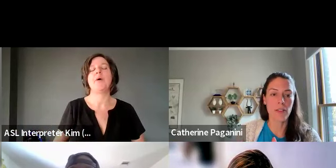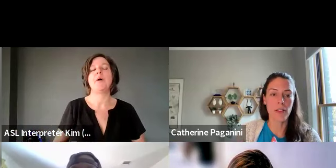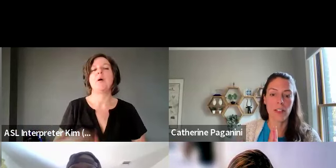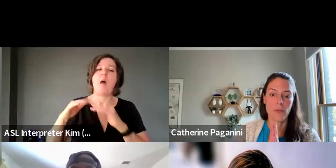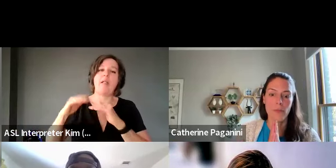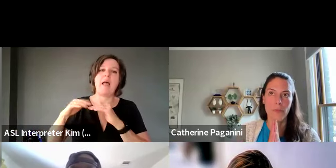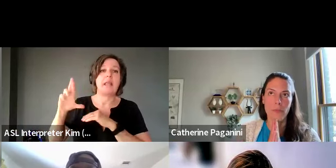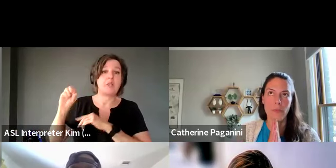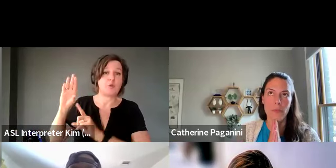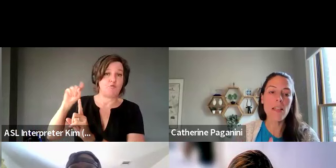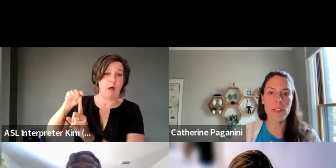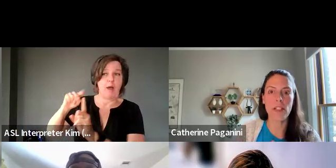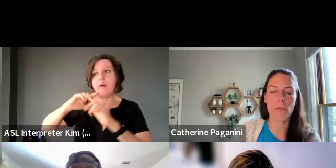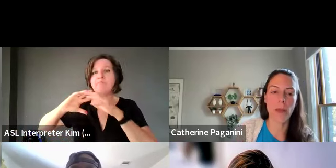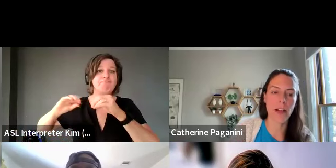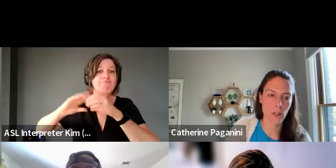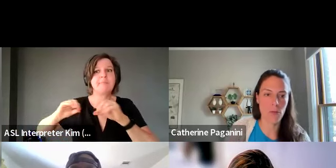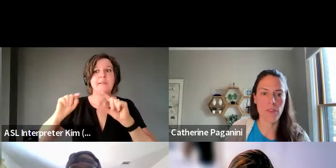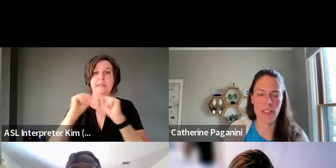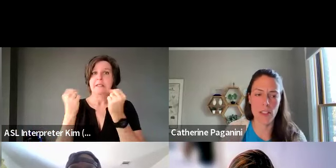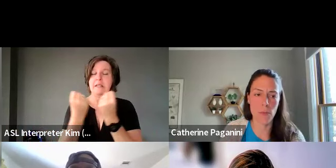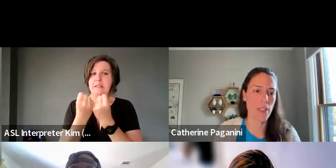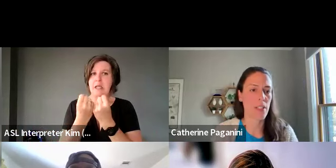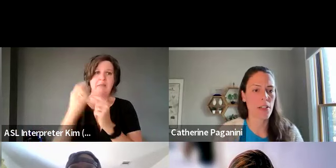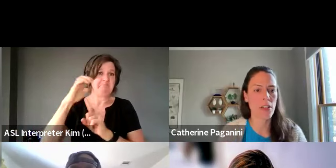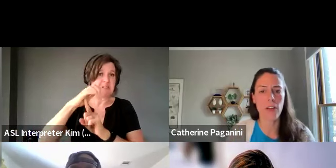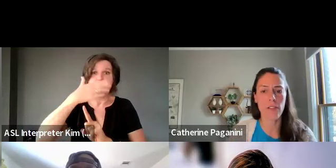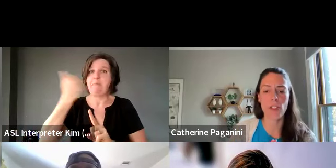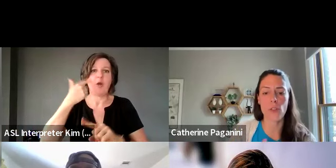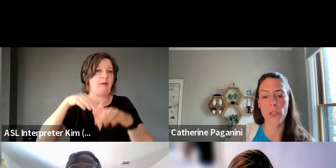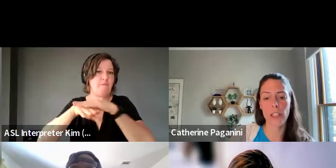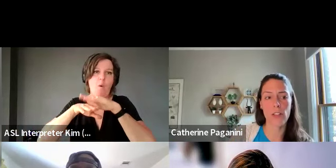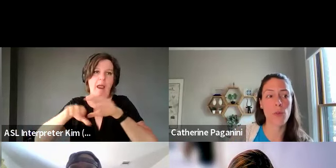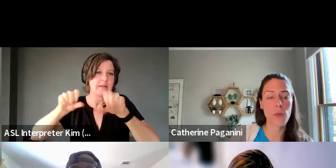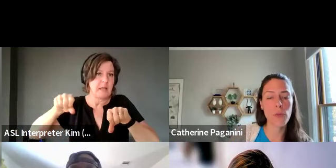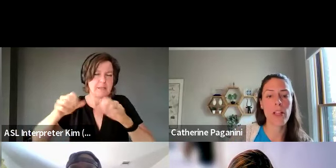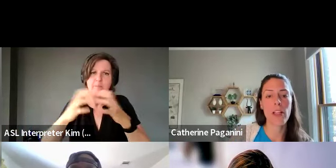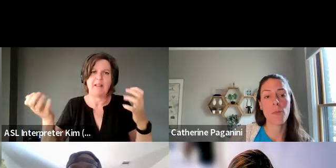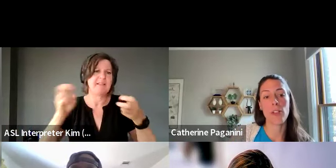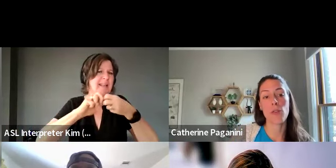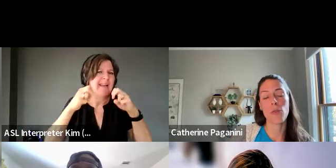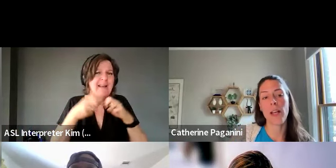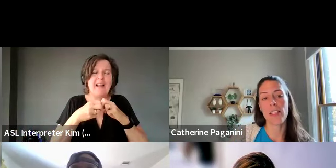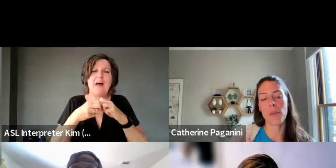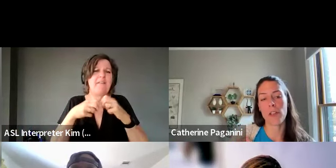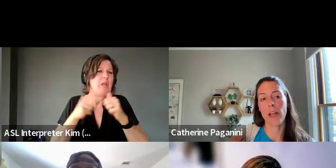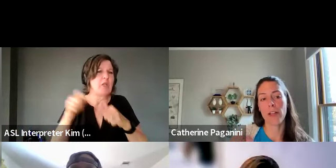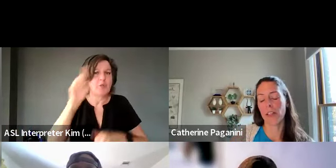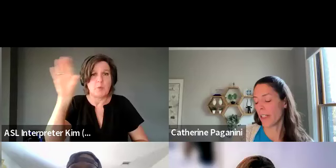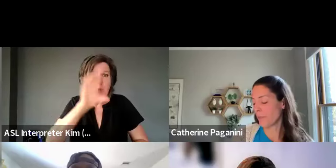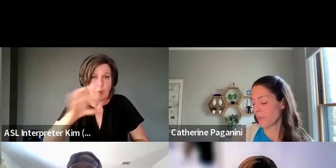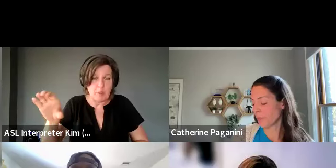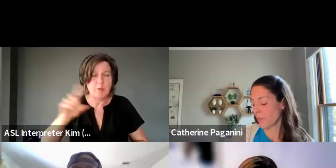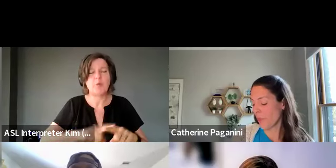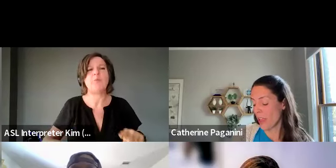saying, Teams is a lot better in terms of accessibility. There are a lot of issues with Zoom, but Zoom has much